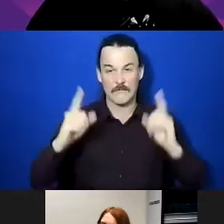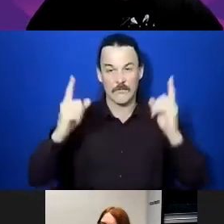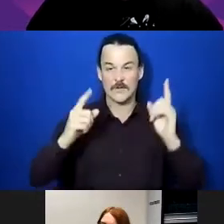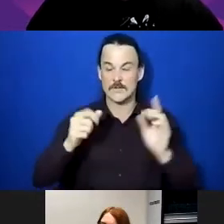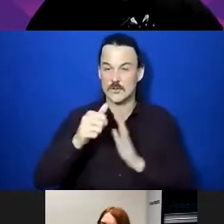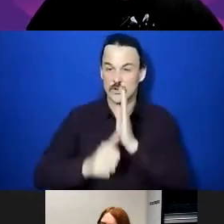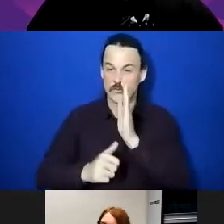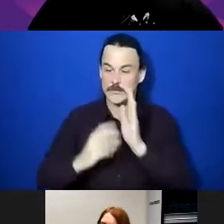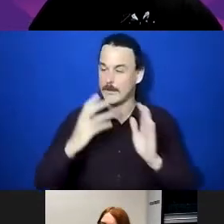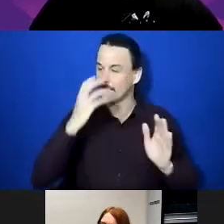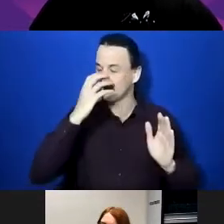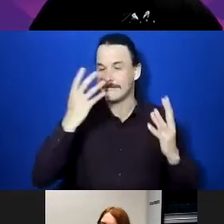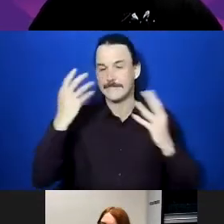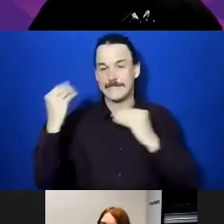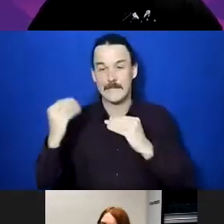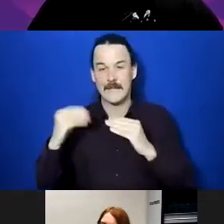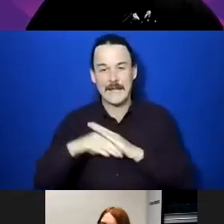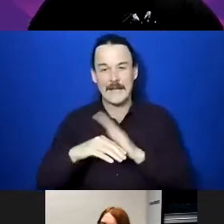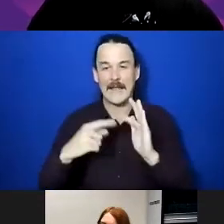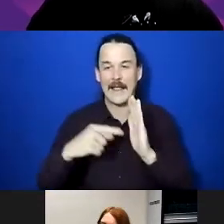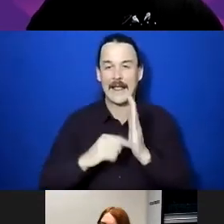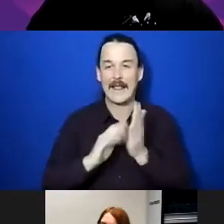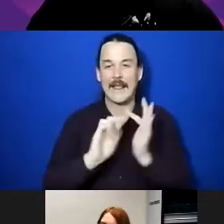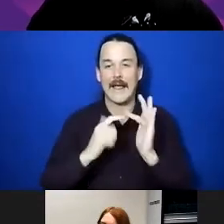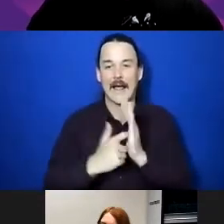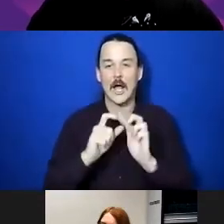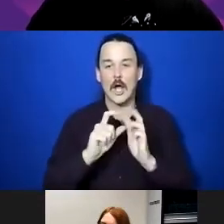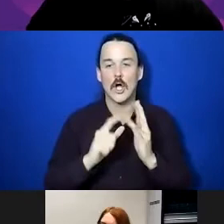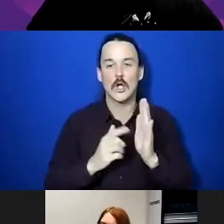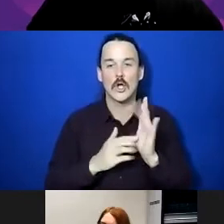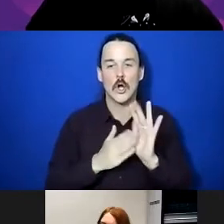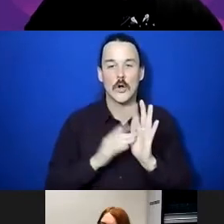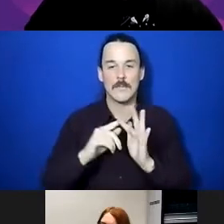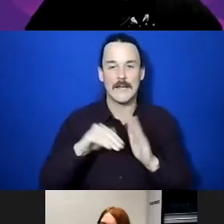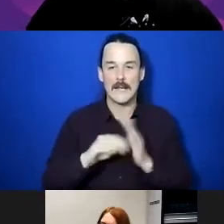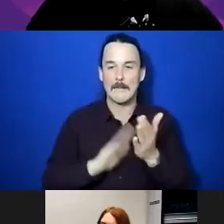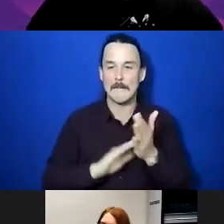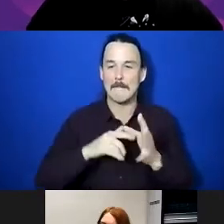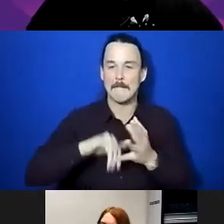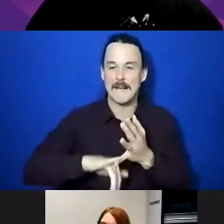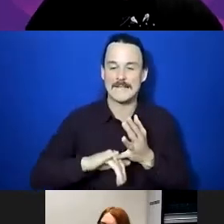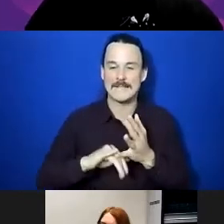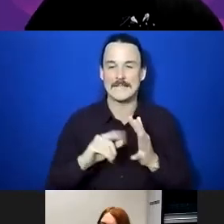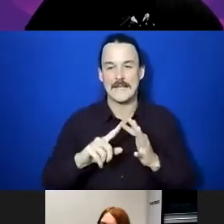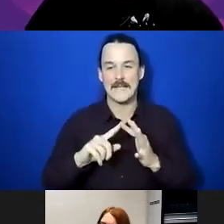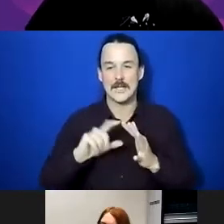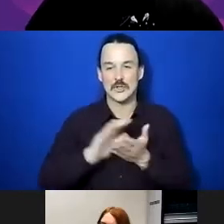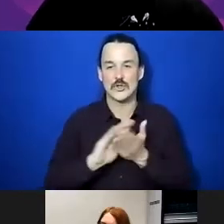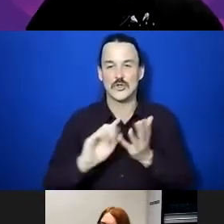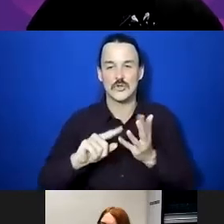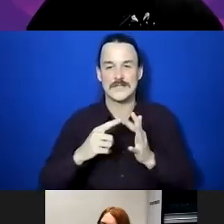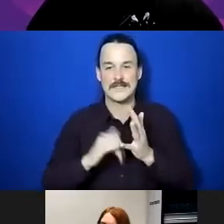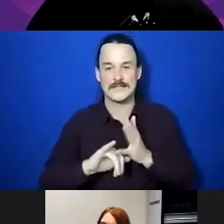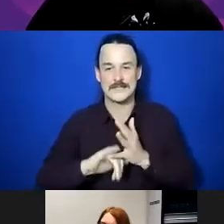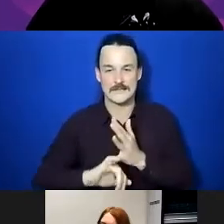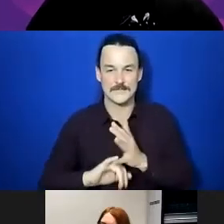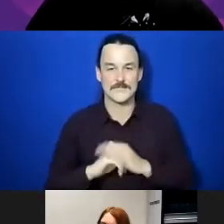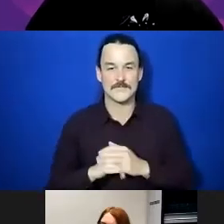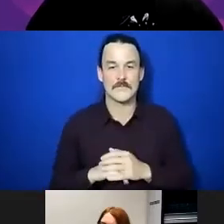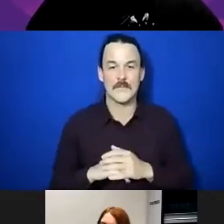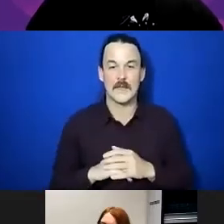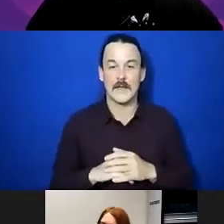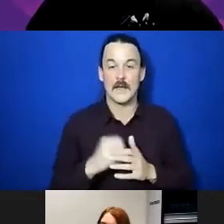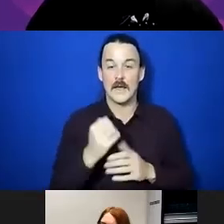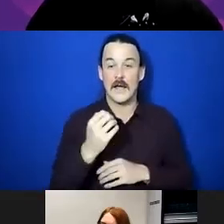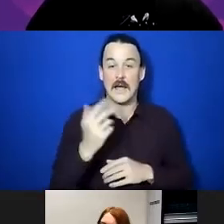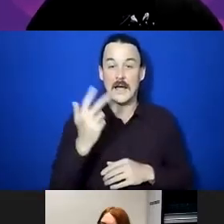Massachusetts General Hospital. 1 year later, in 1847, Scottish physician Sir James